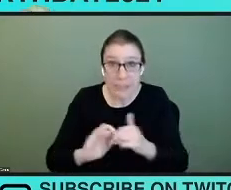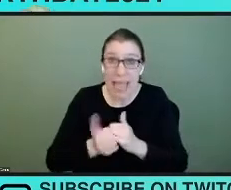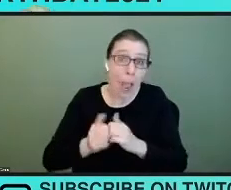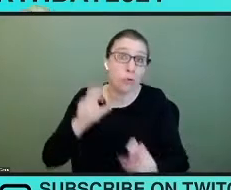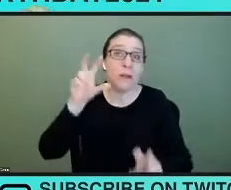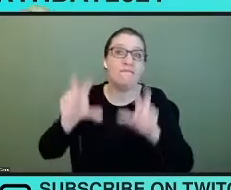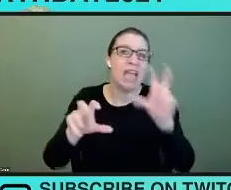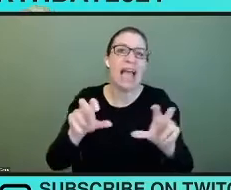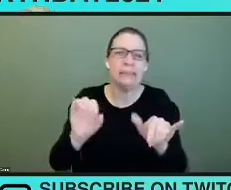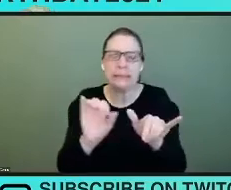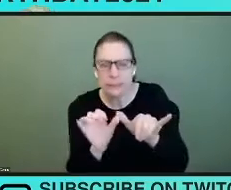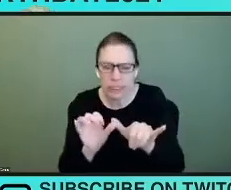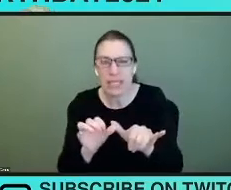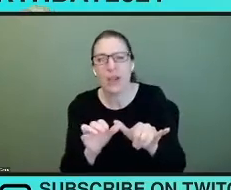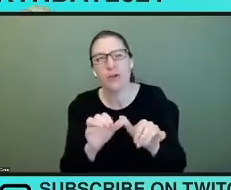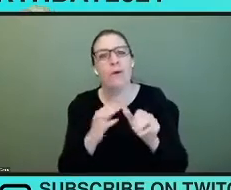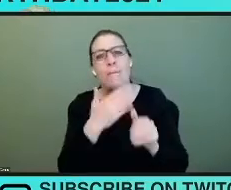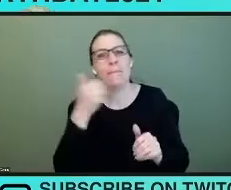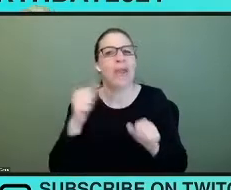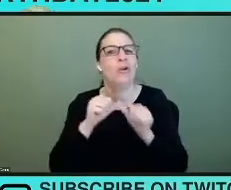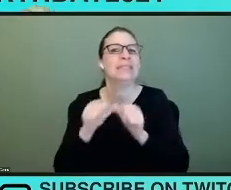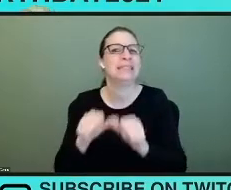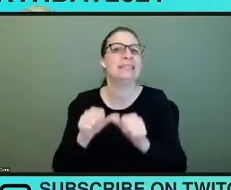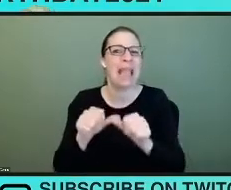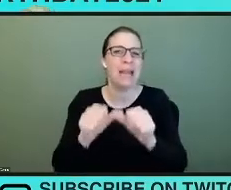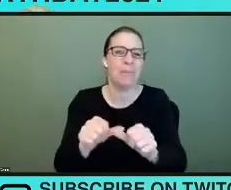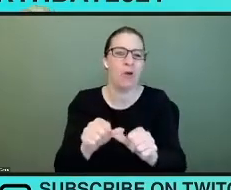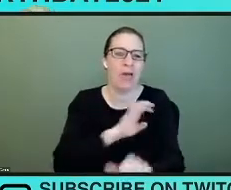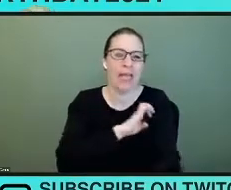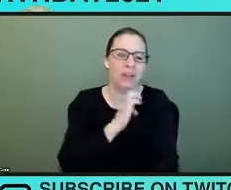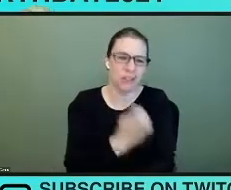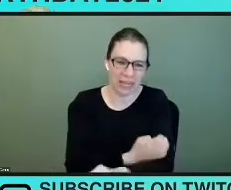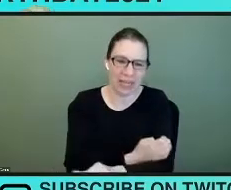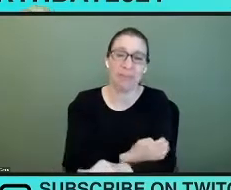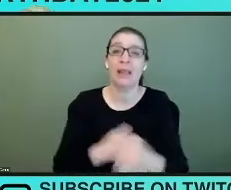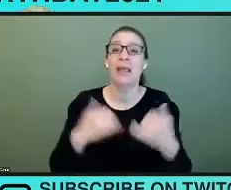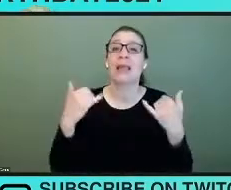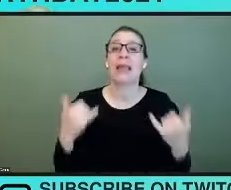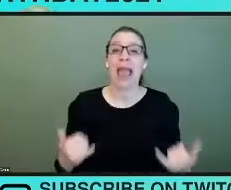sustainable world. Okay, so with that, I'll let you guys both go. I'll talk to you soon.